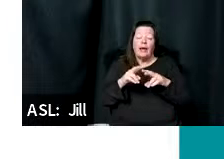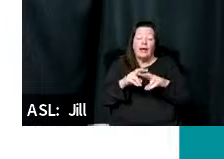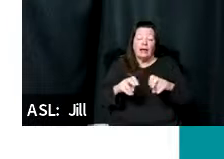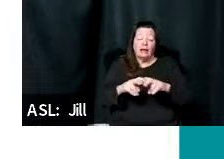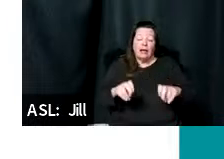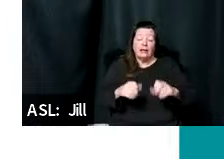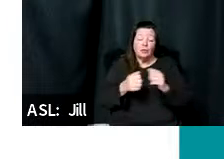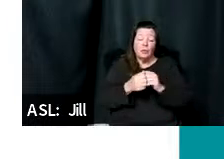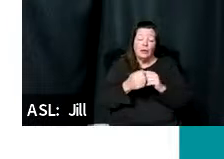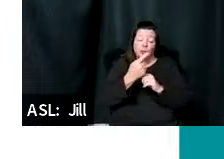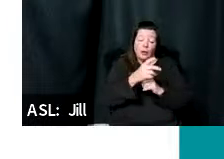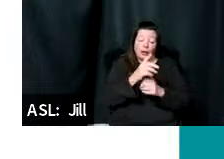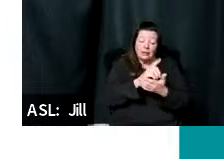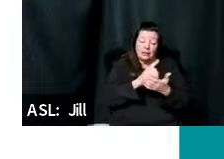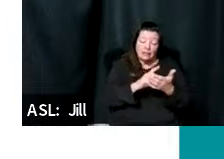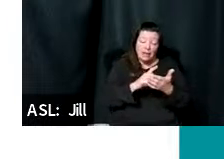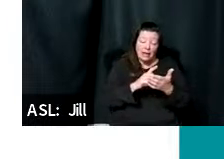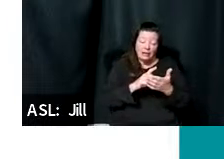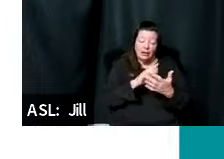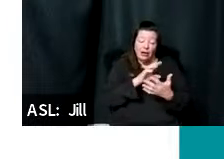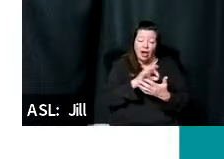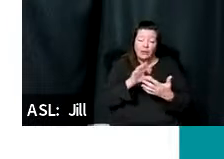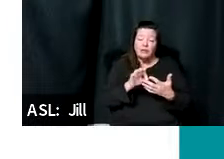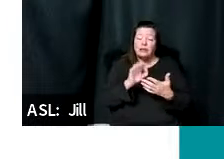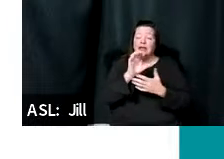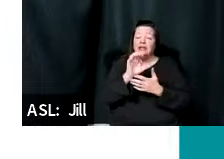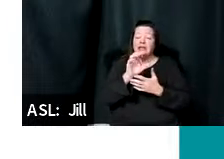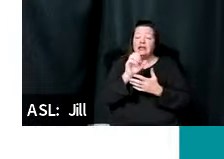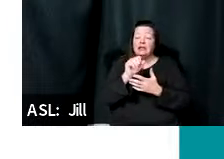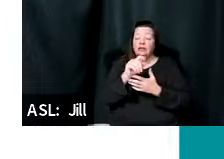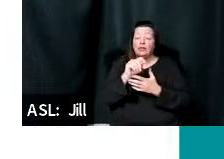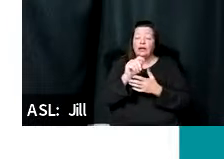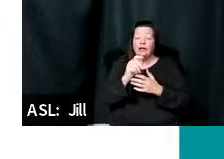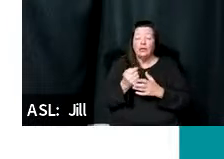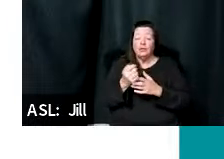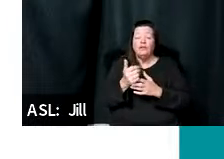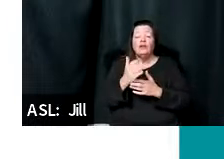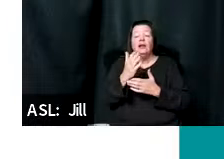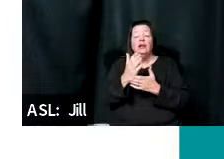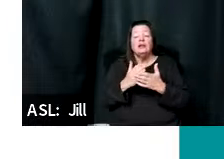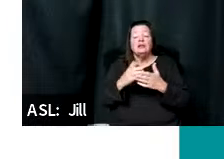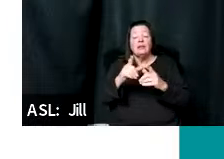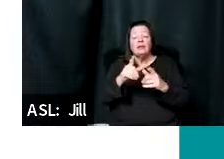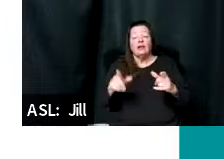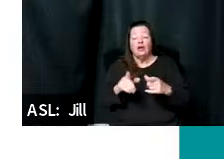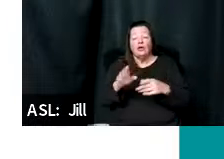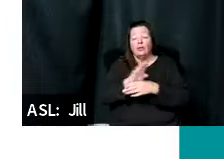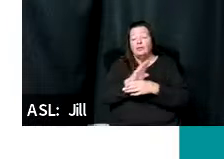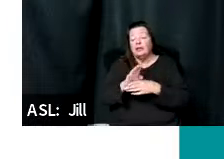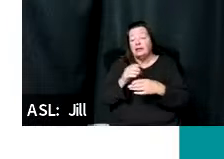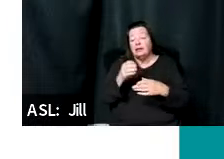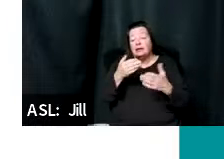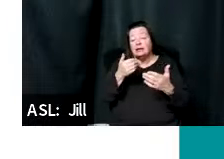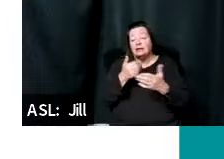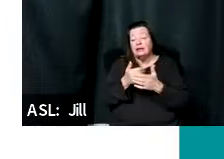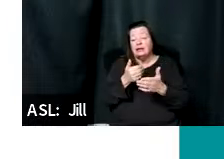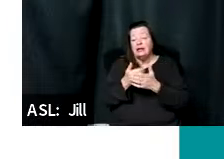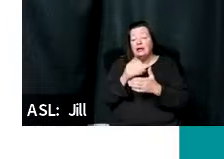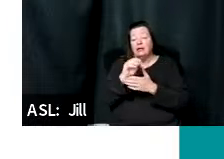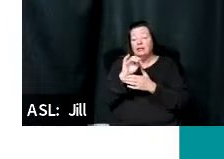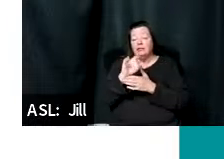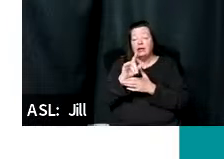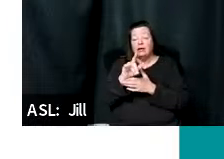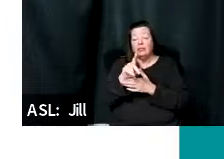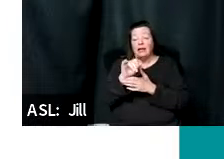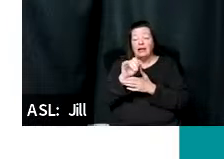design options, which was the C Street removal, that some of the local businesses near Mill Plain saw some increased